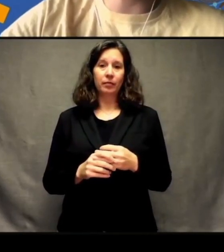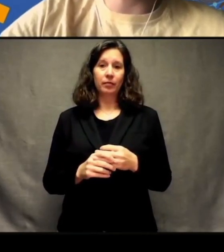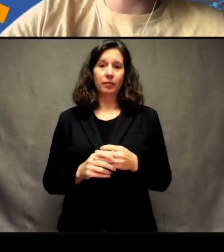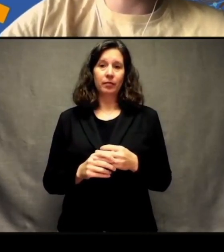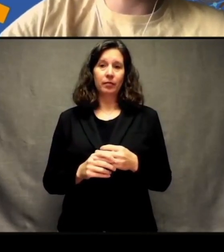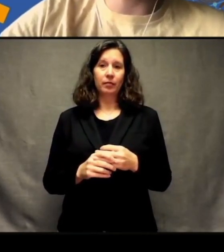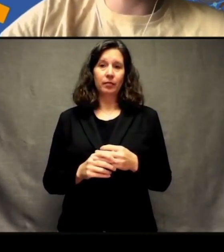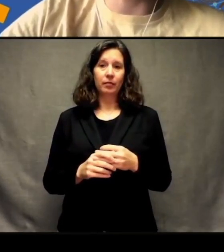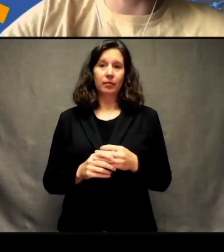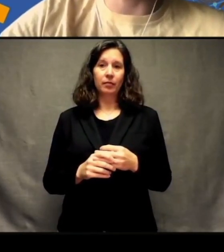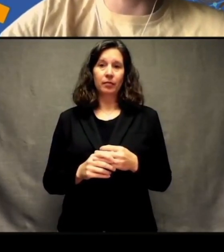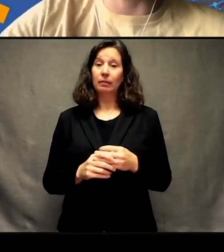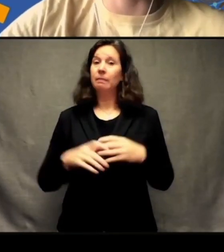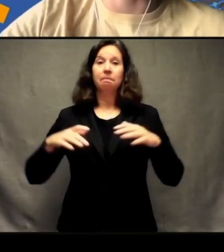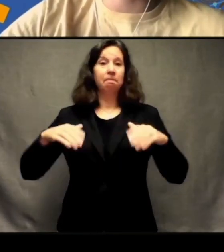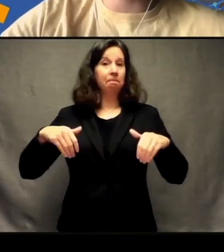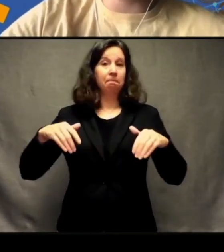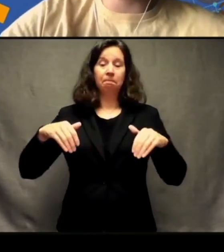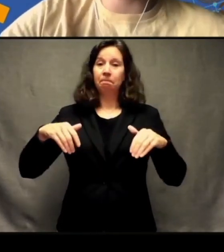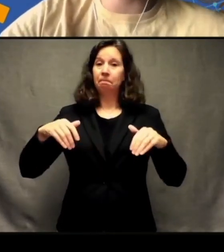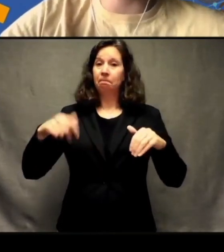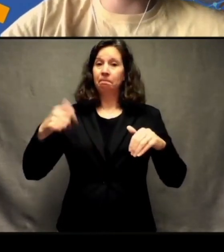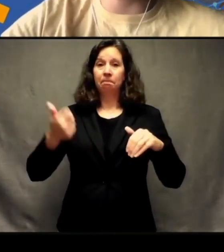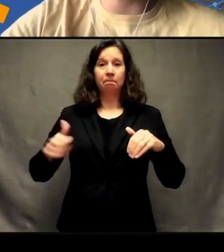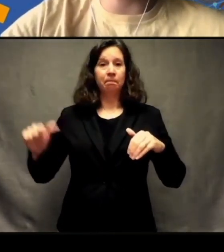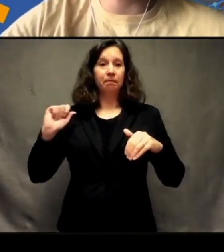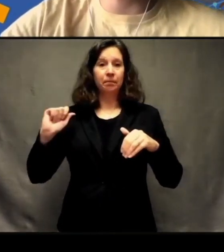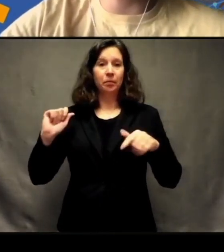Not yet. Okay.